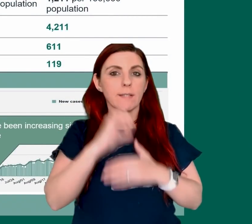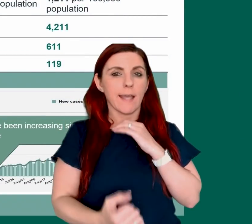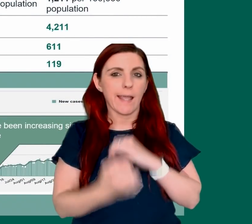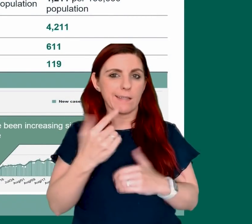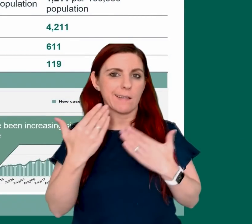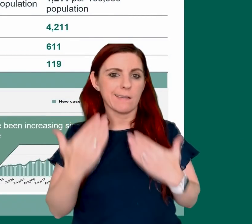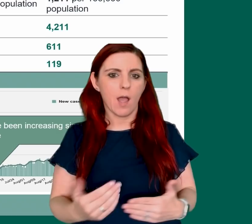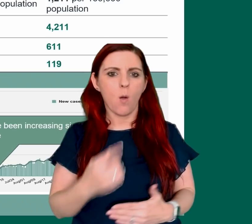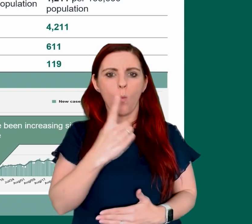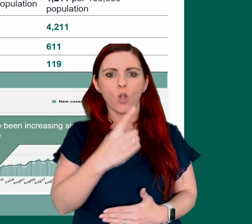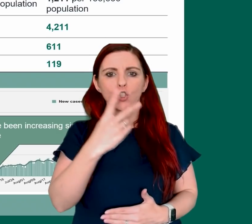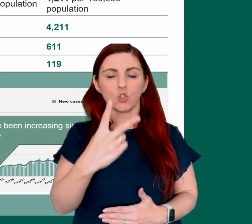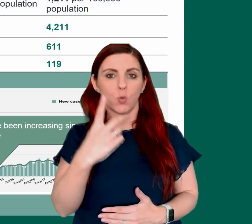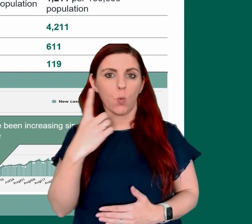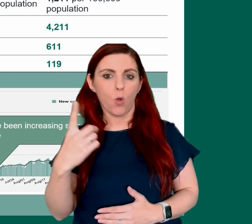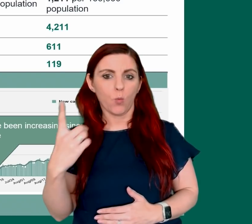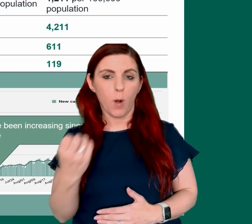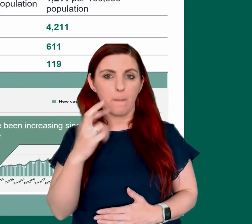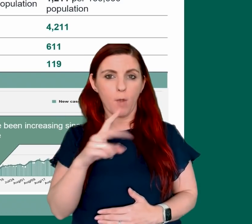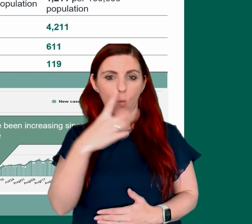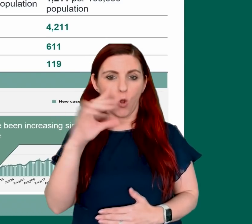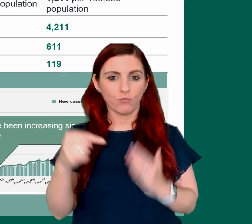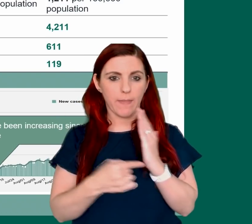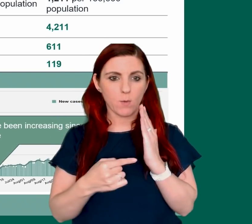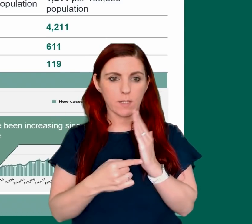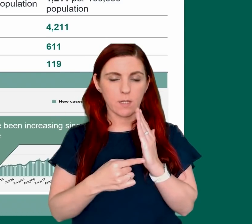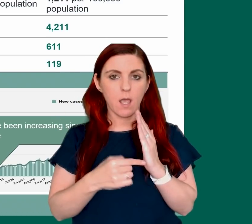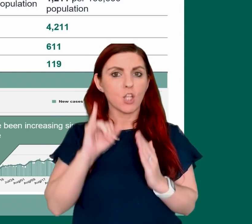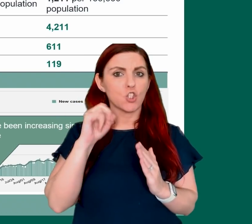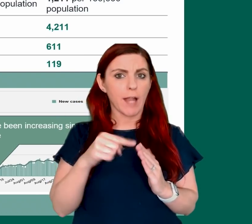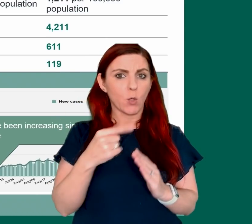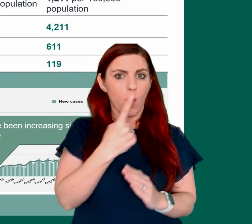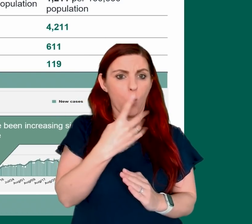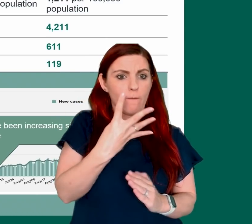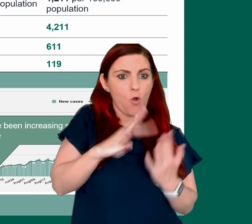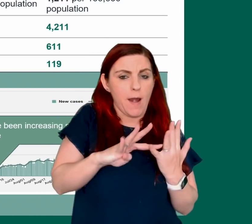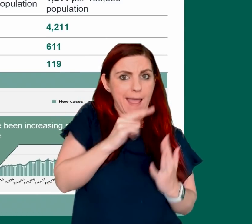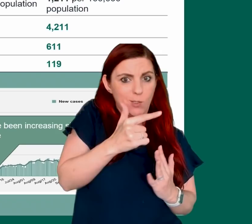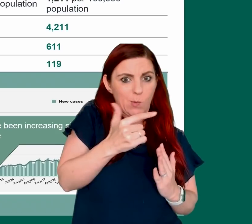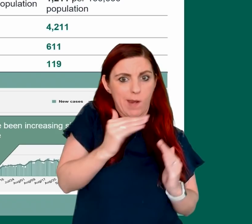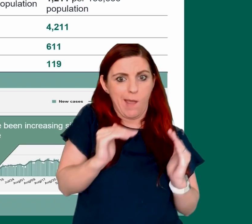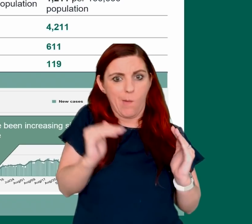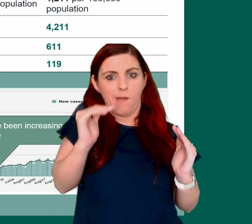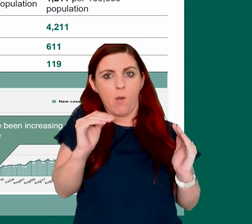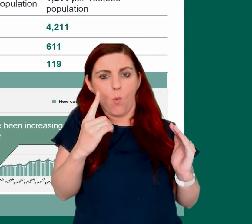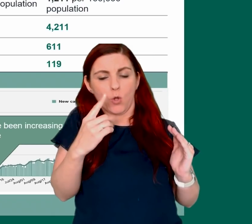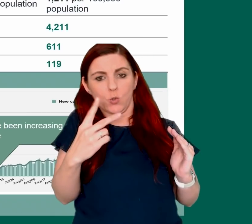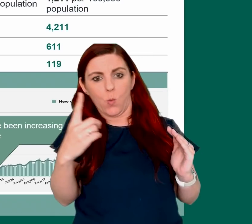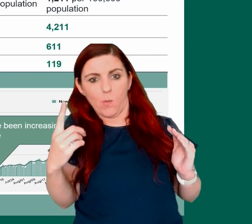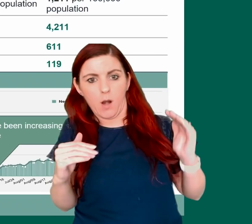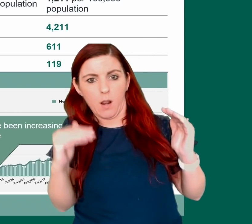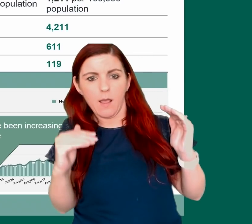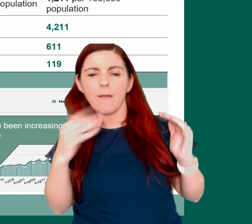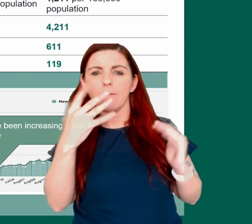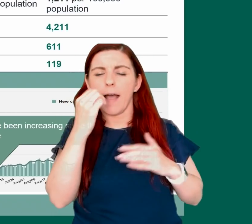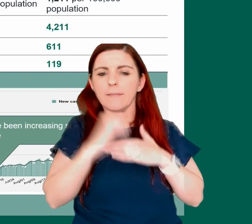at 1,211. It peaked at 1,492 in January. You can see a dip there in between. And that 5-day moving